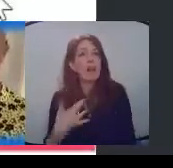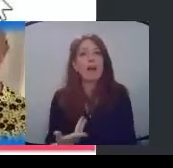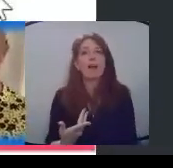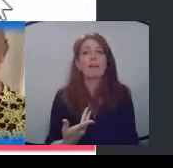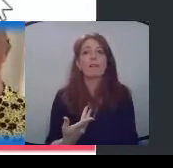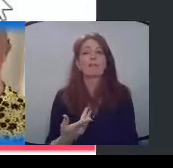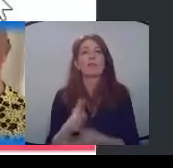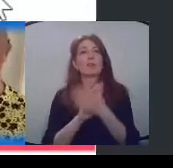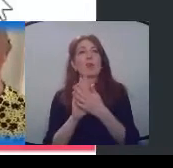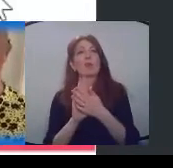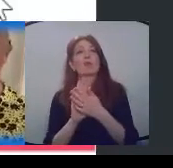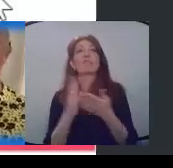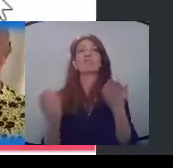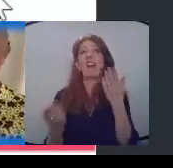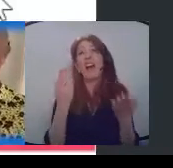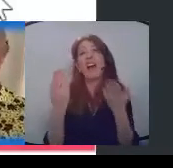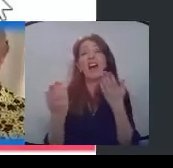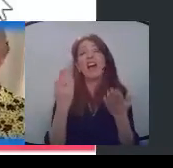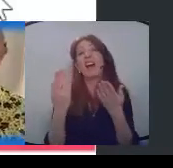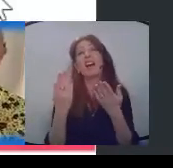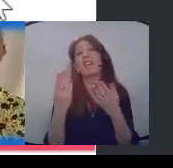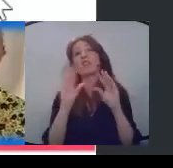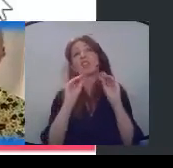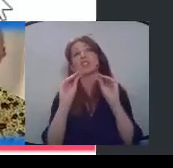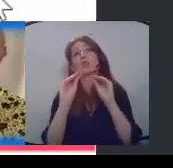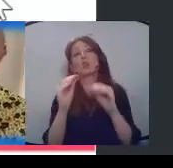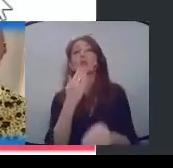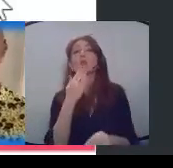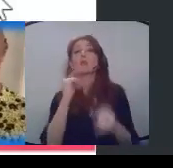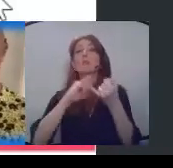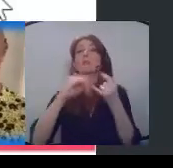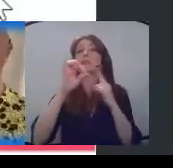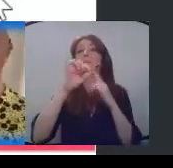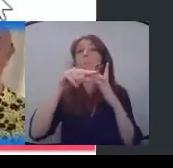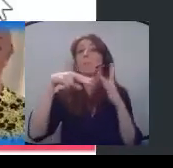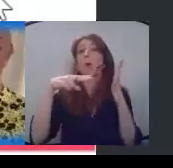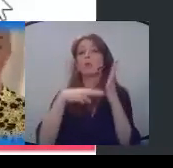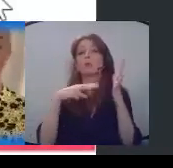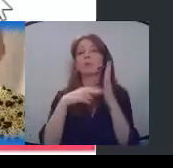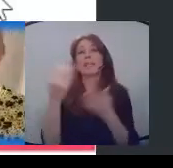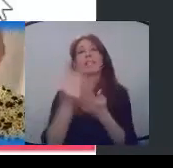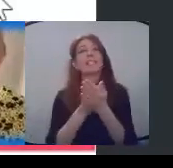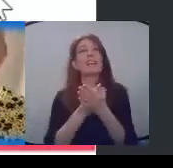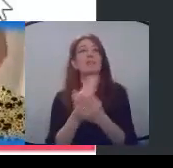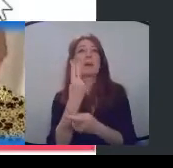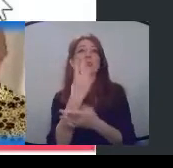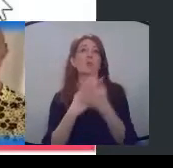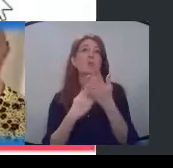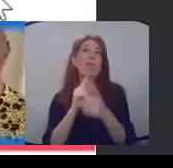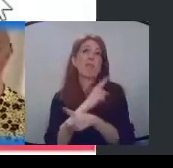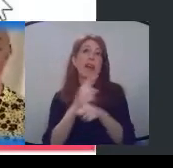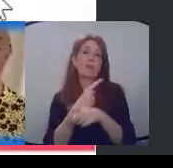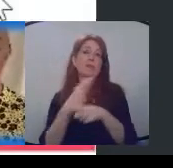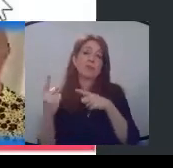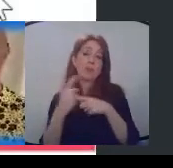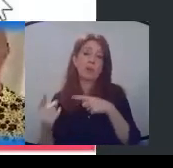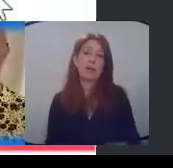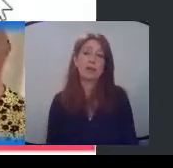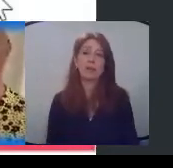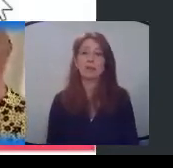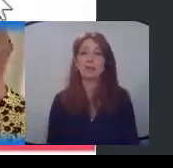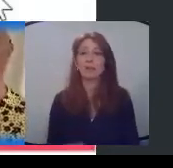the average coach using Spon about 2.5 hours every single week. So this is just an example of how a typical event, if you run a coaching session or